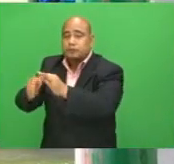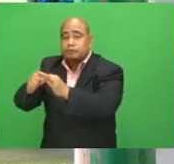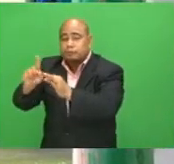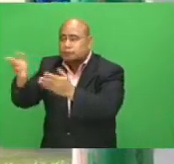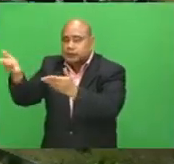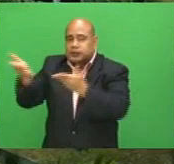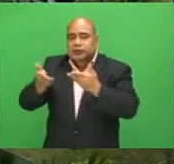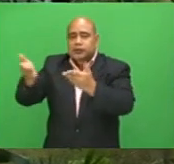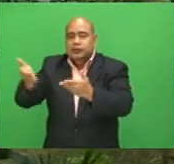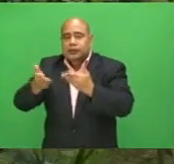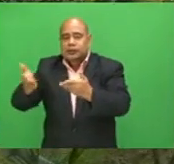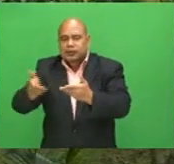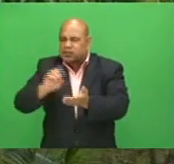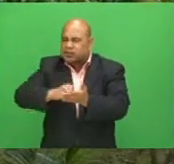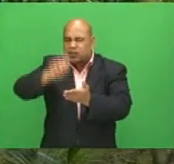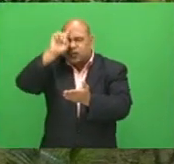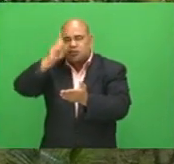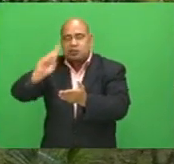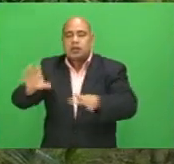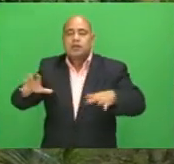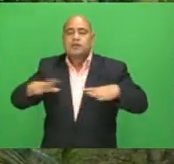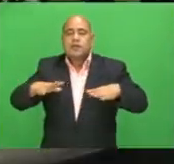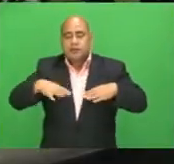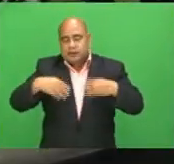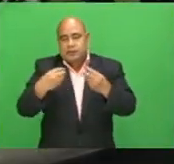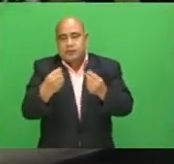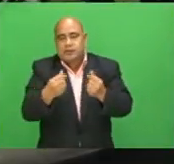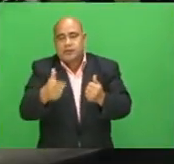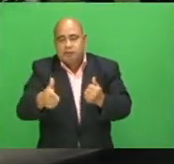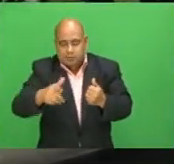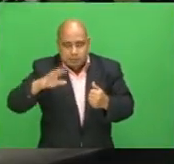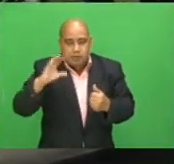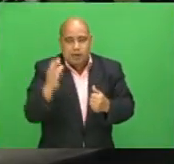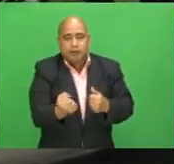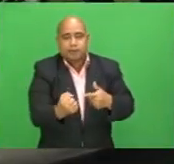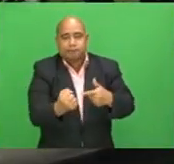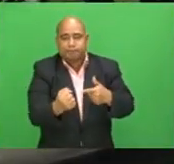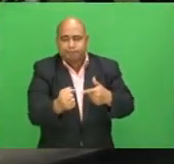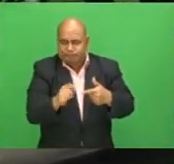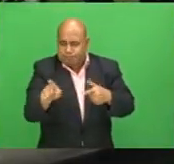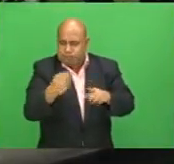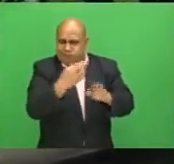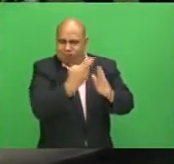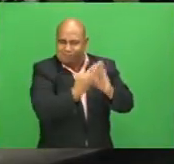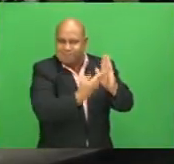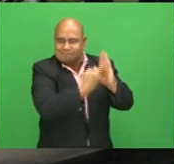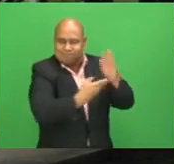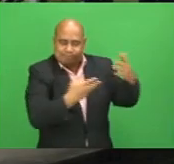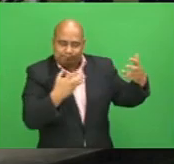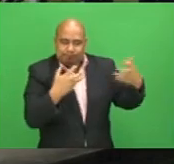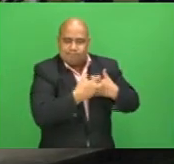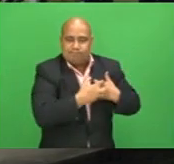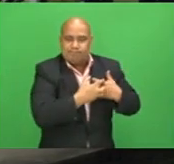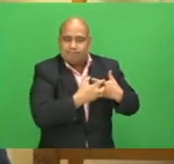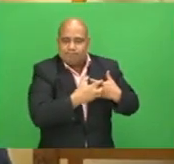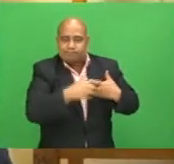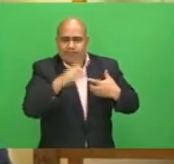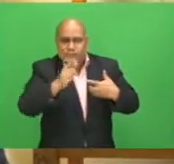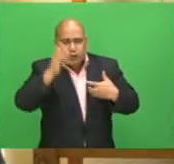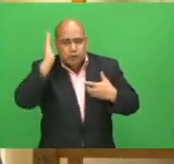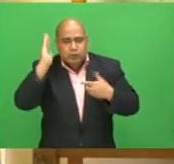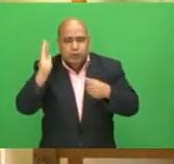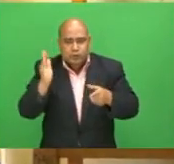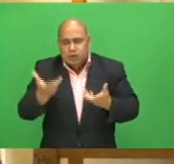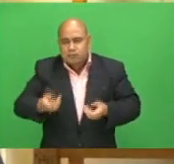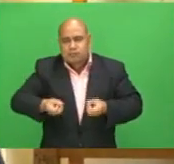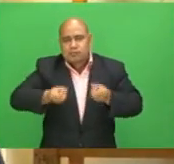grant, but was told to meet certain requirements first. The school needs to provide the audited financial report,